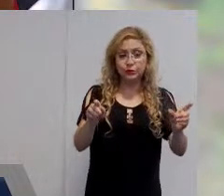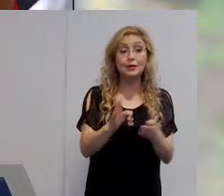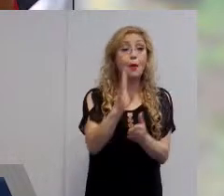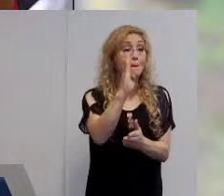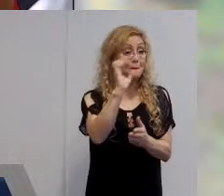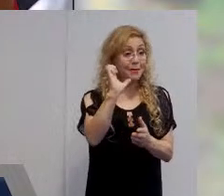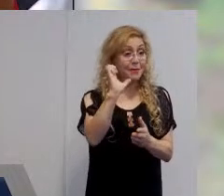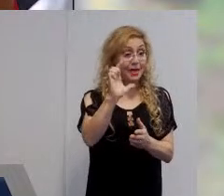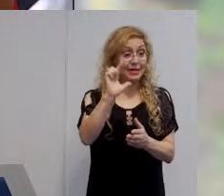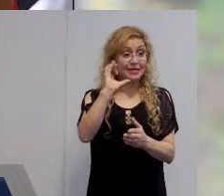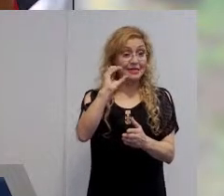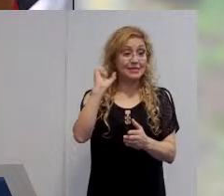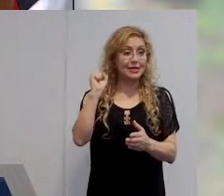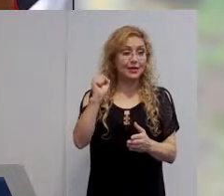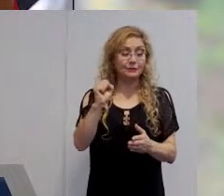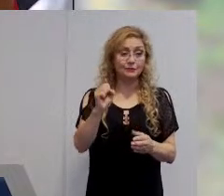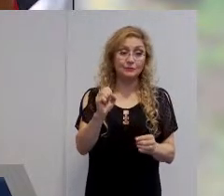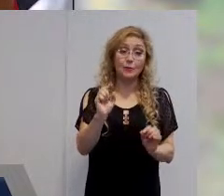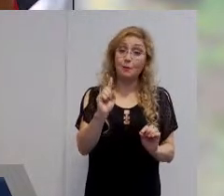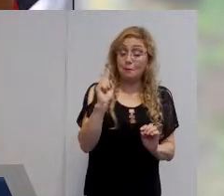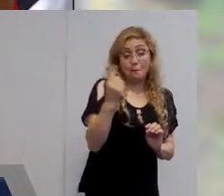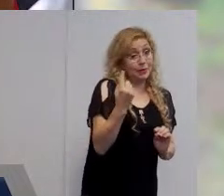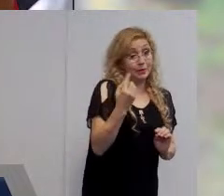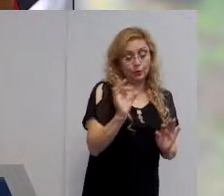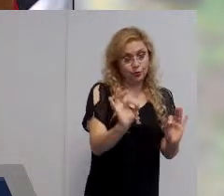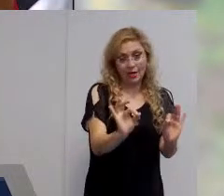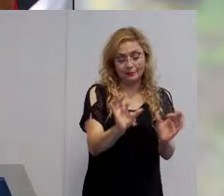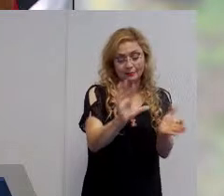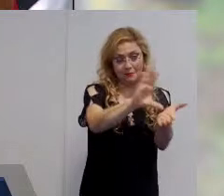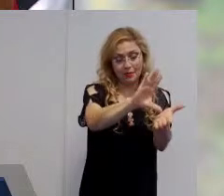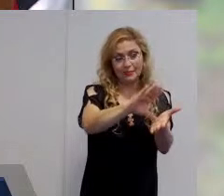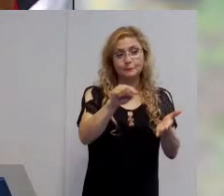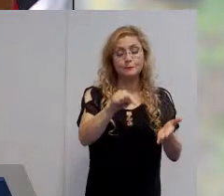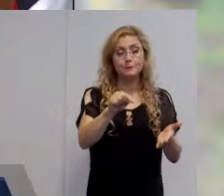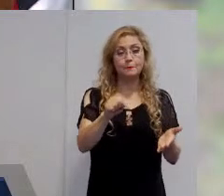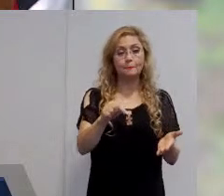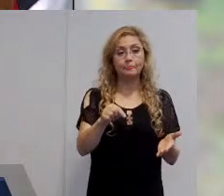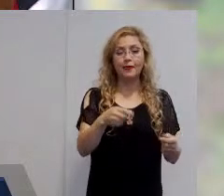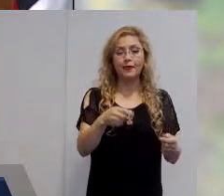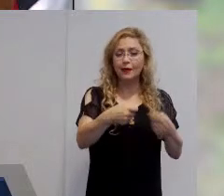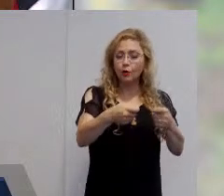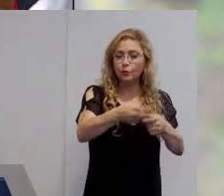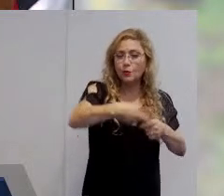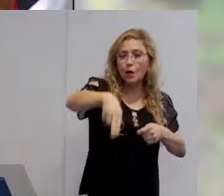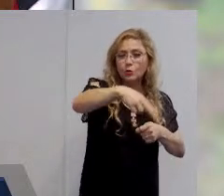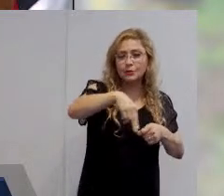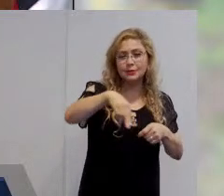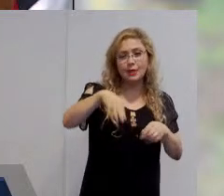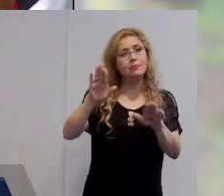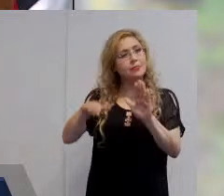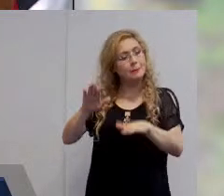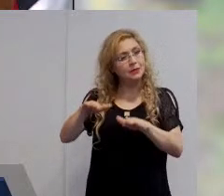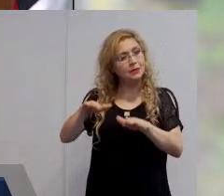Belize's case, our economy is dependent on the twin pillars of agriculture and